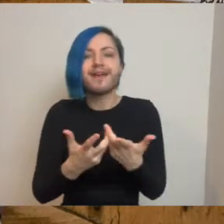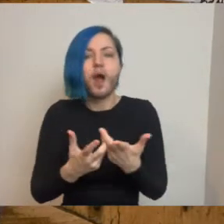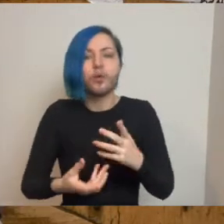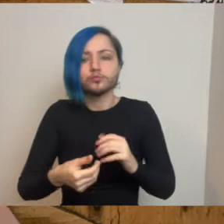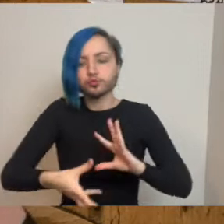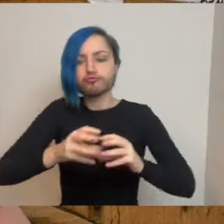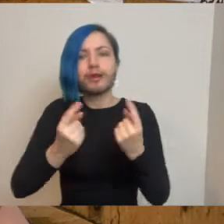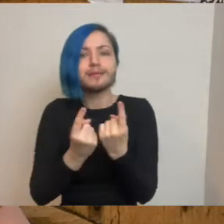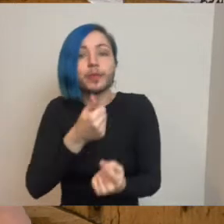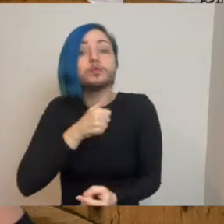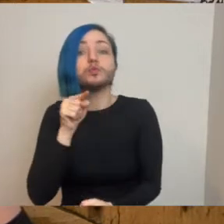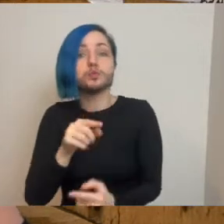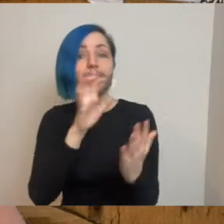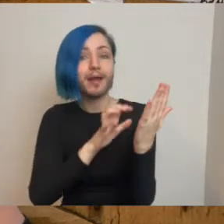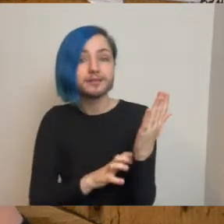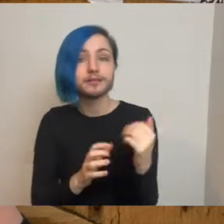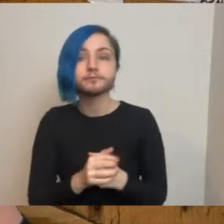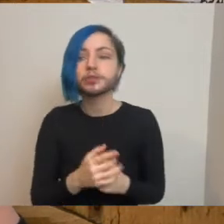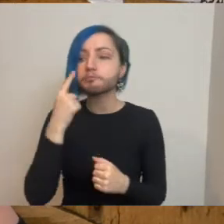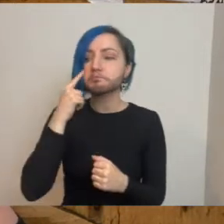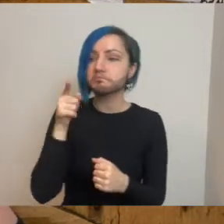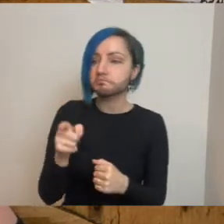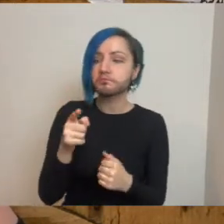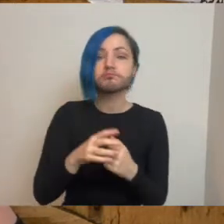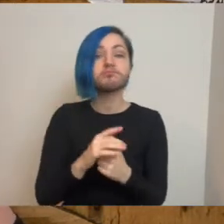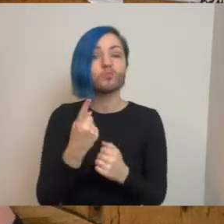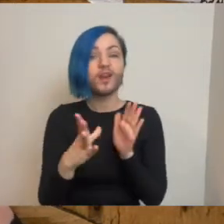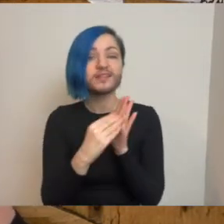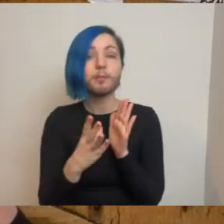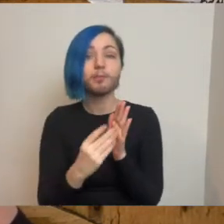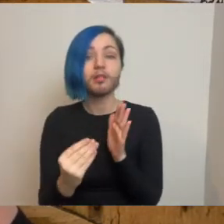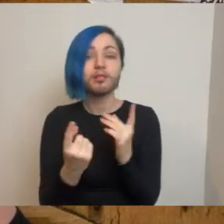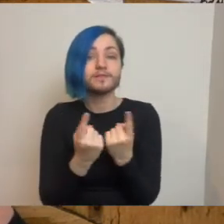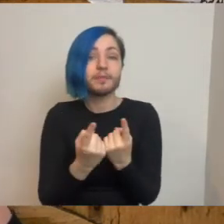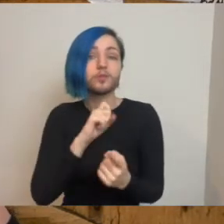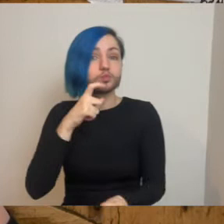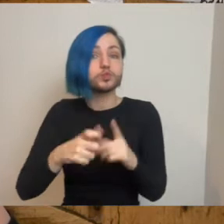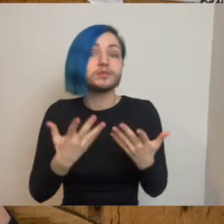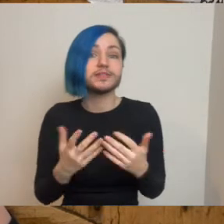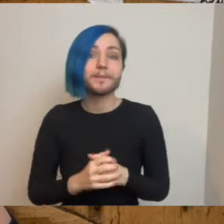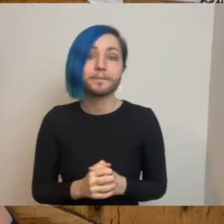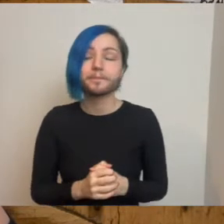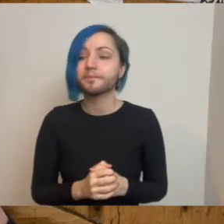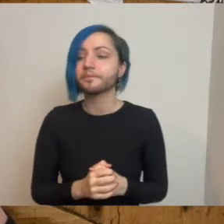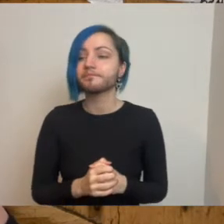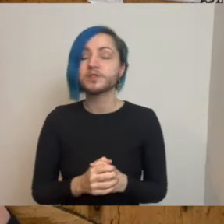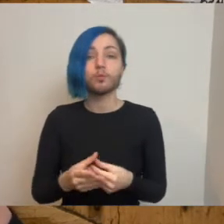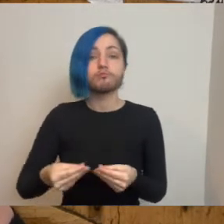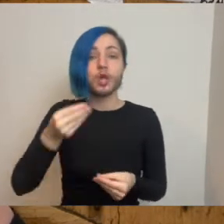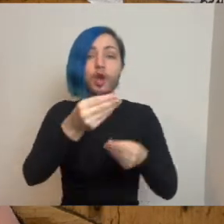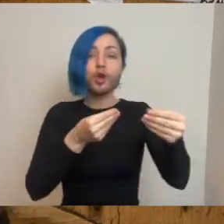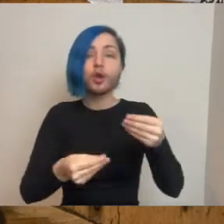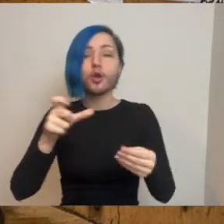with that. Now, if you look here, this is an example of the kind of thing we're going to do today. So it's a